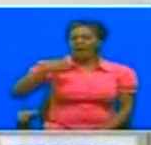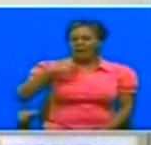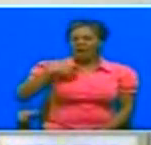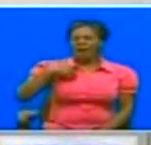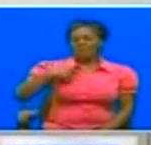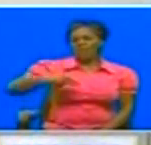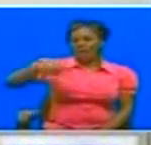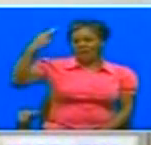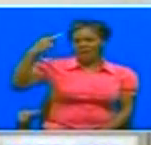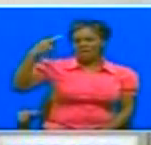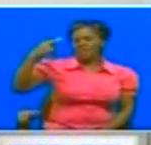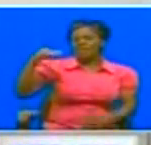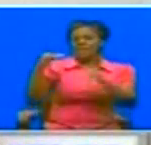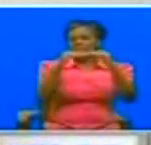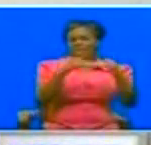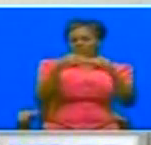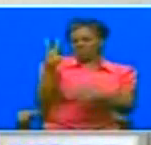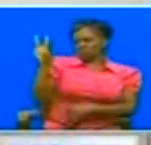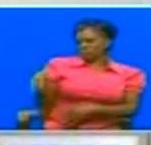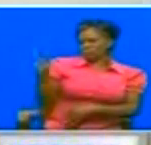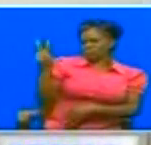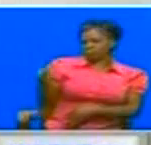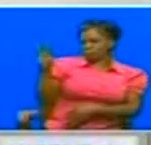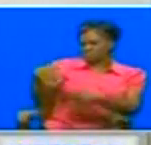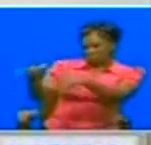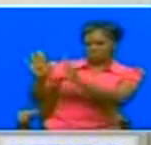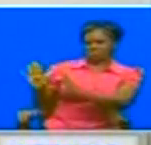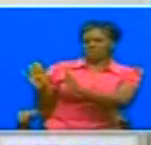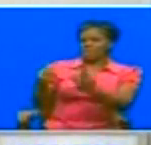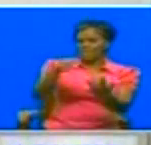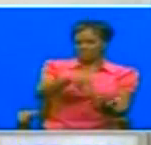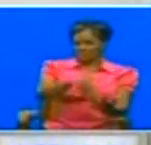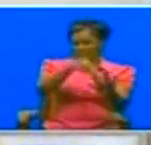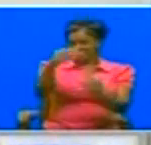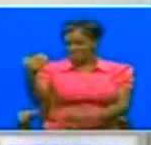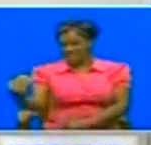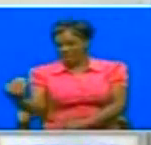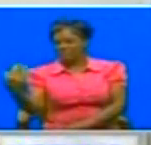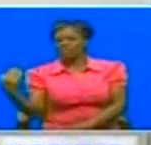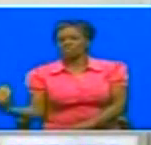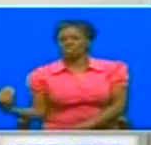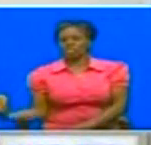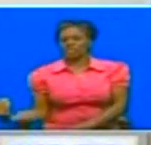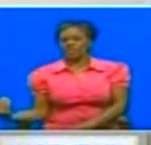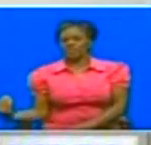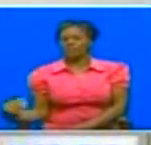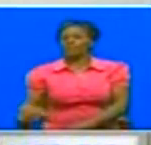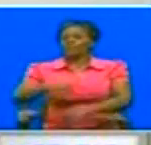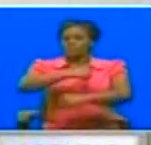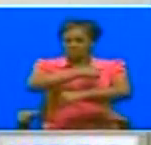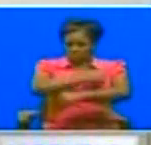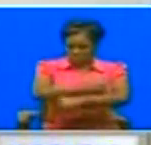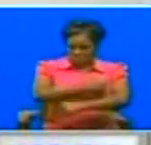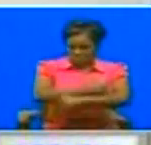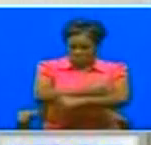levels of stigma and discrimination. People are stigmatized, and especially those young children. The schools from